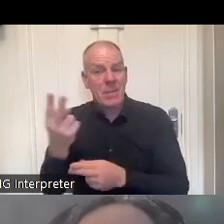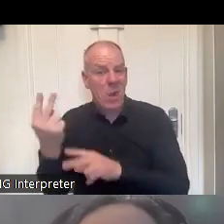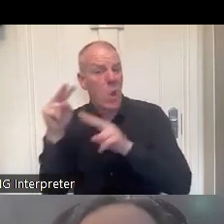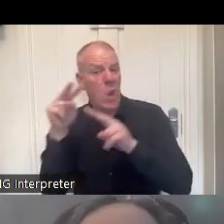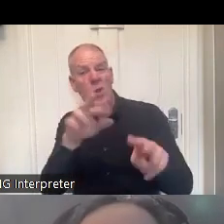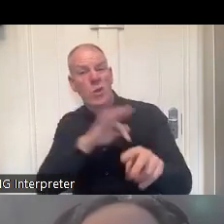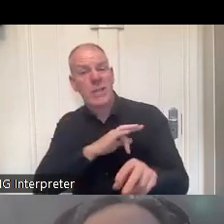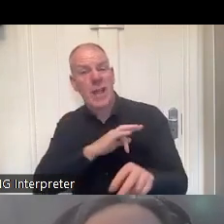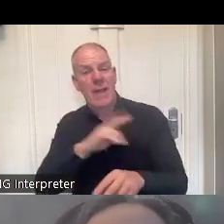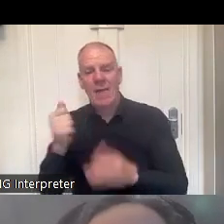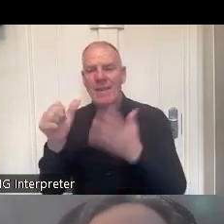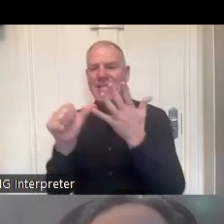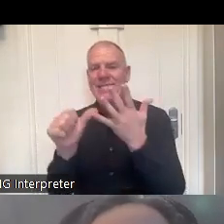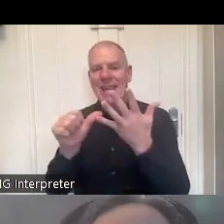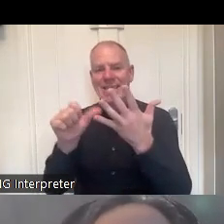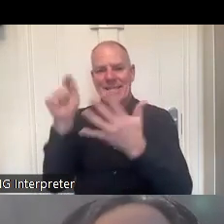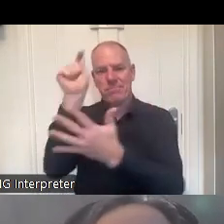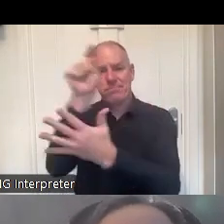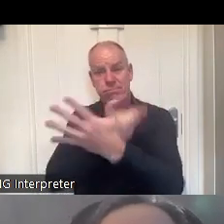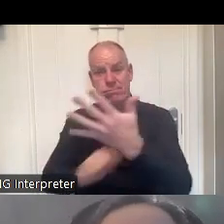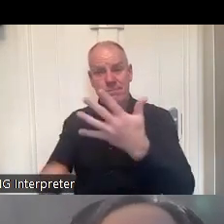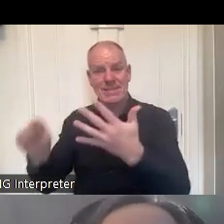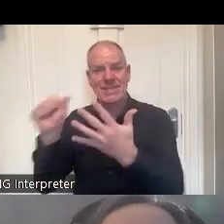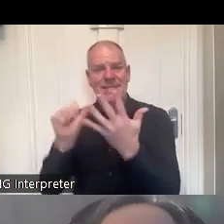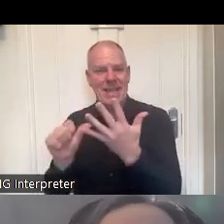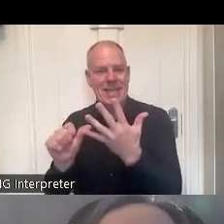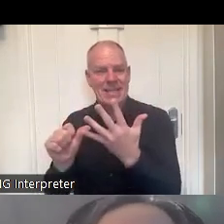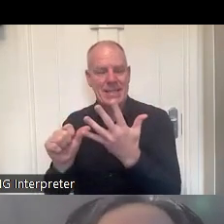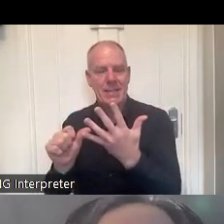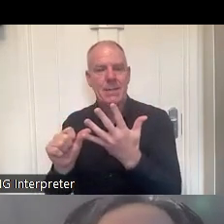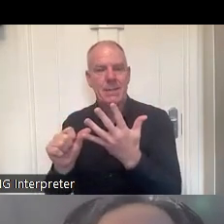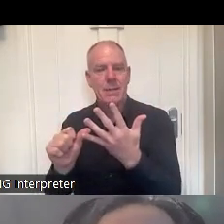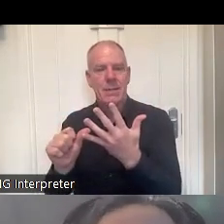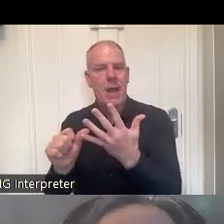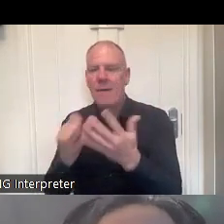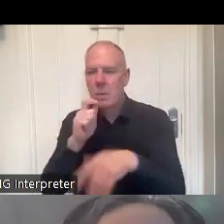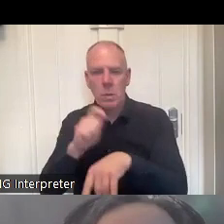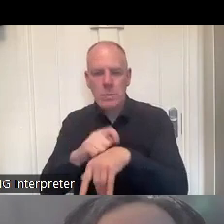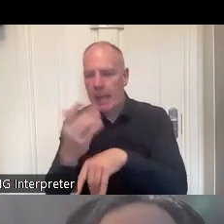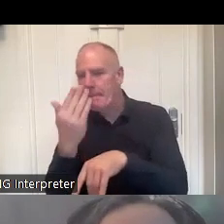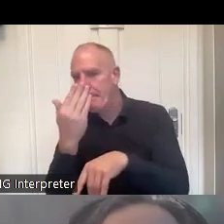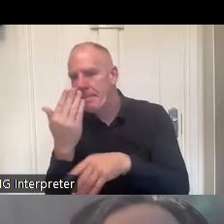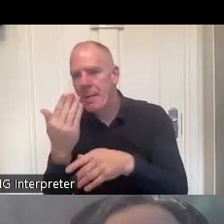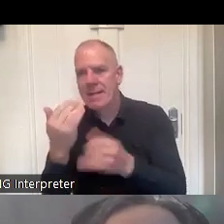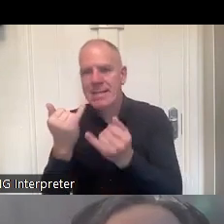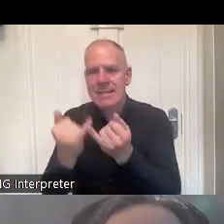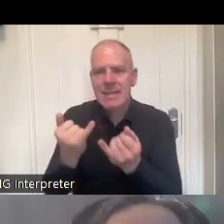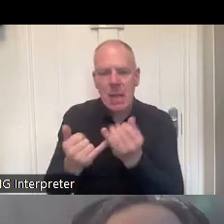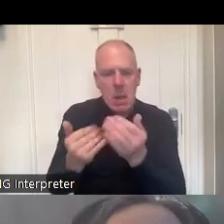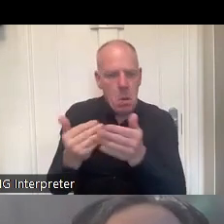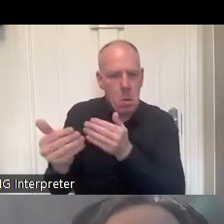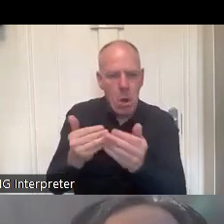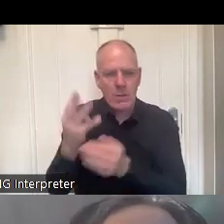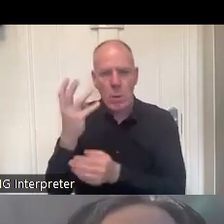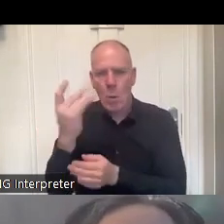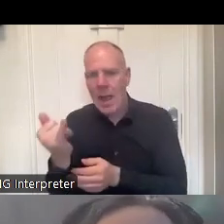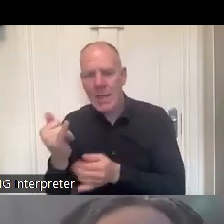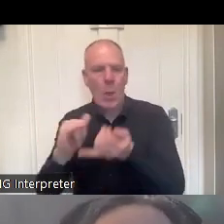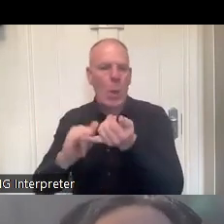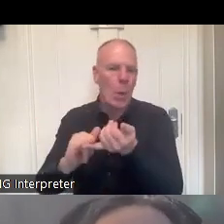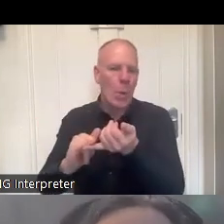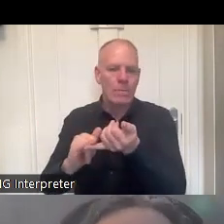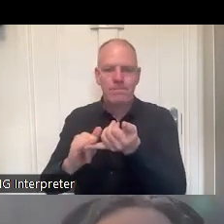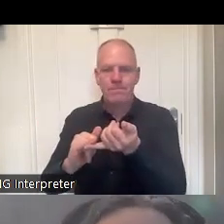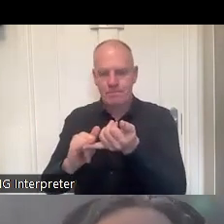are 6 main areas within that. I probably don't have time to go through the details of what, why, and